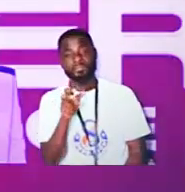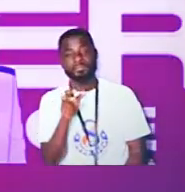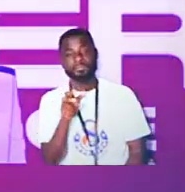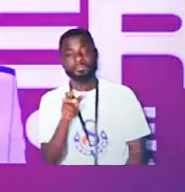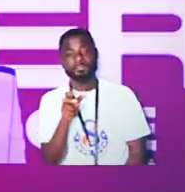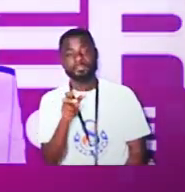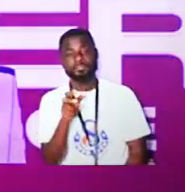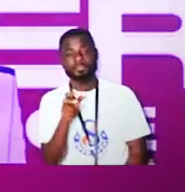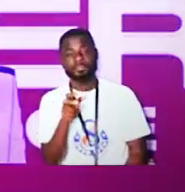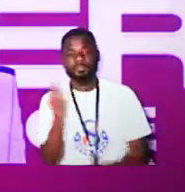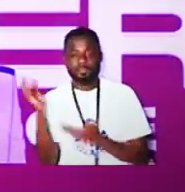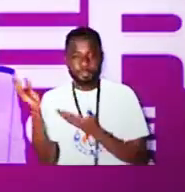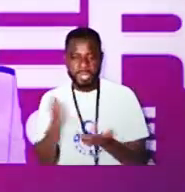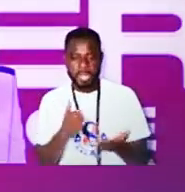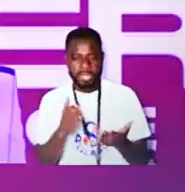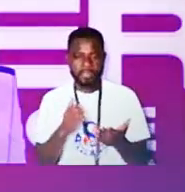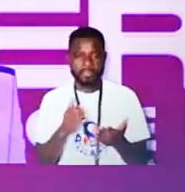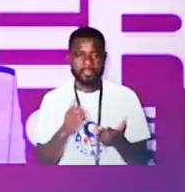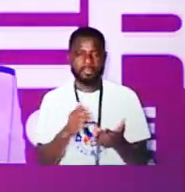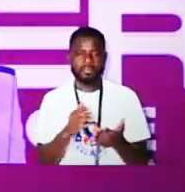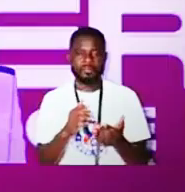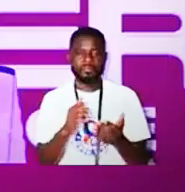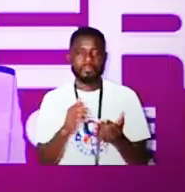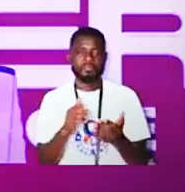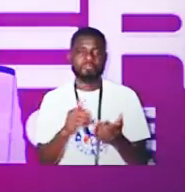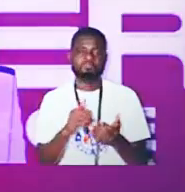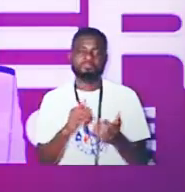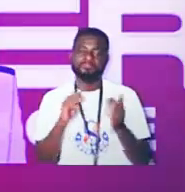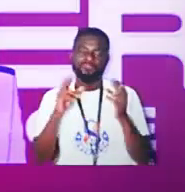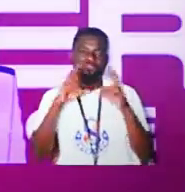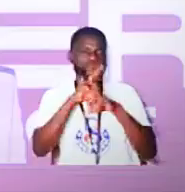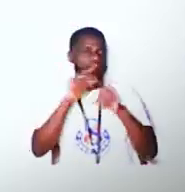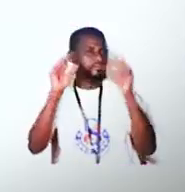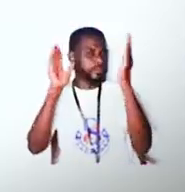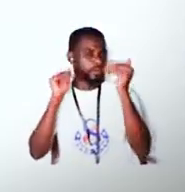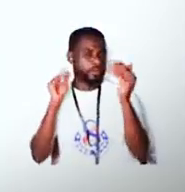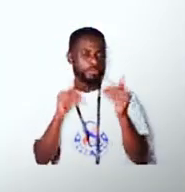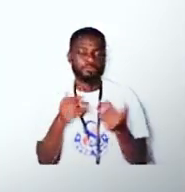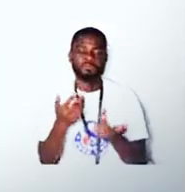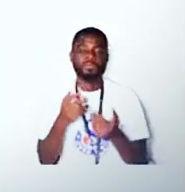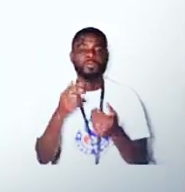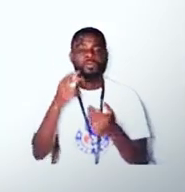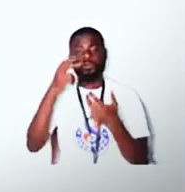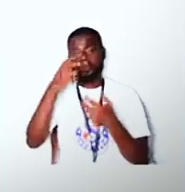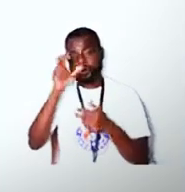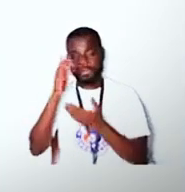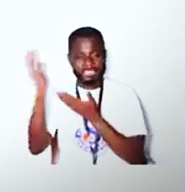breeds hopelessness. It breeds unemployment.